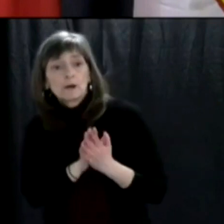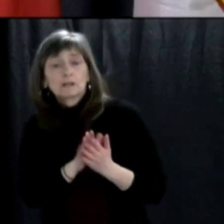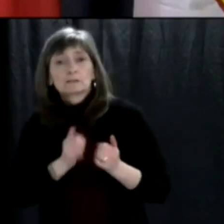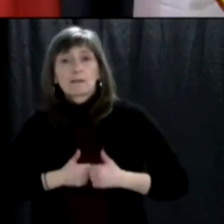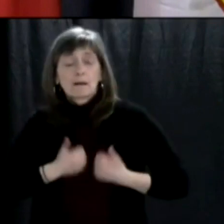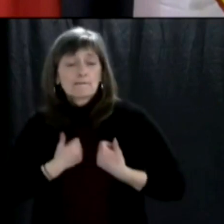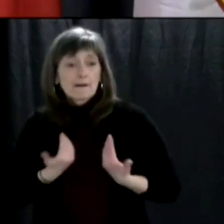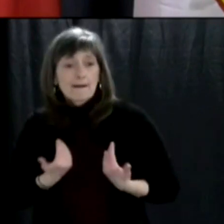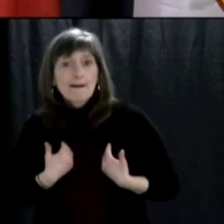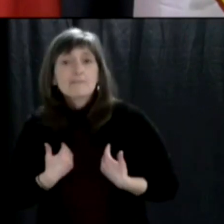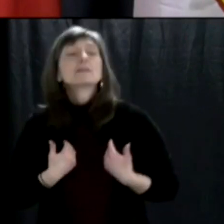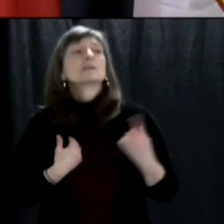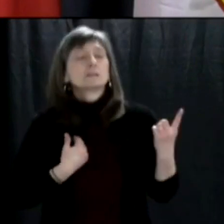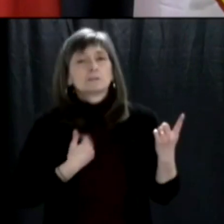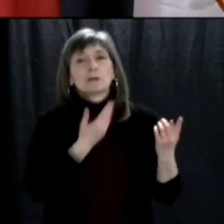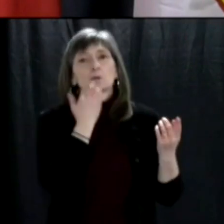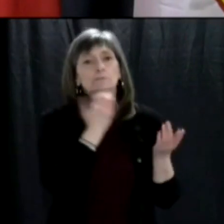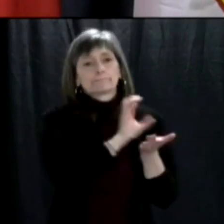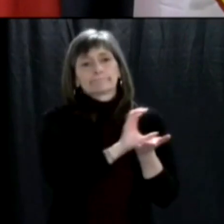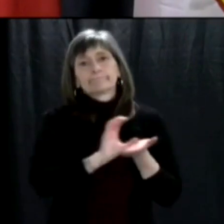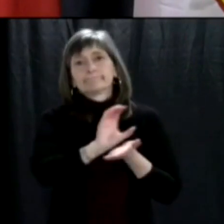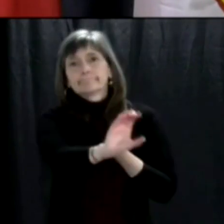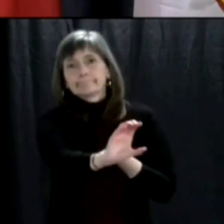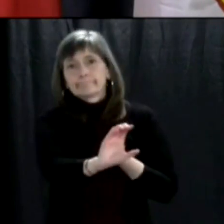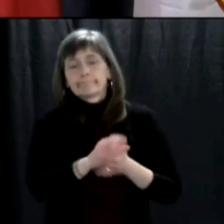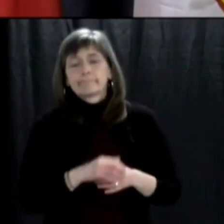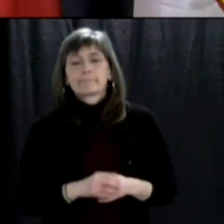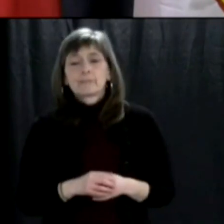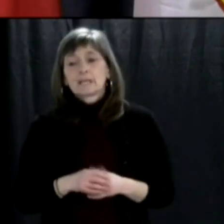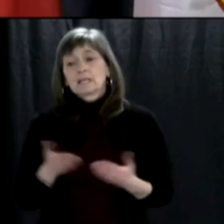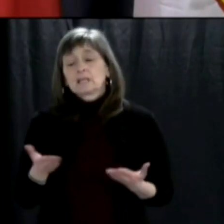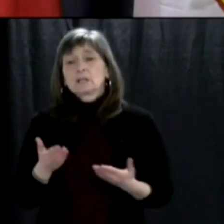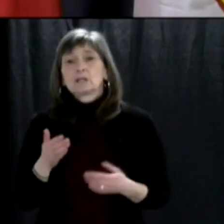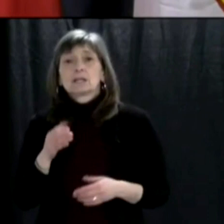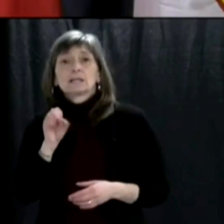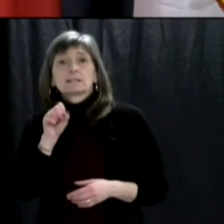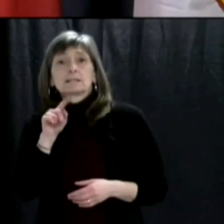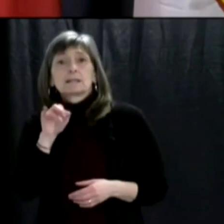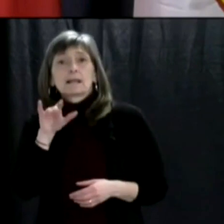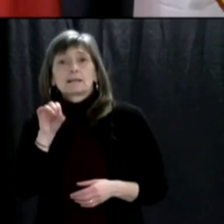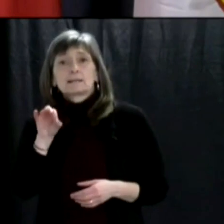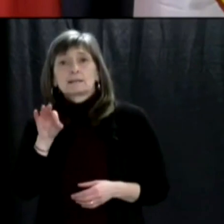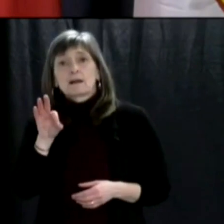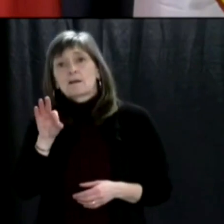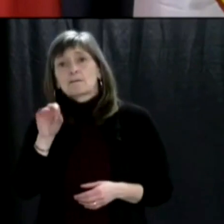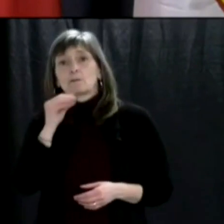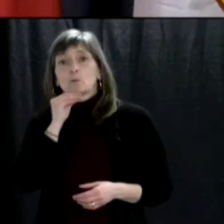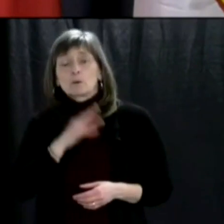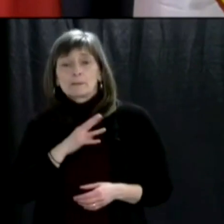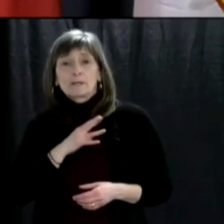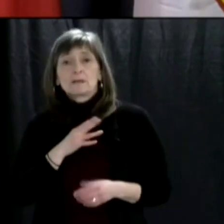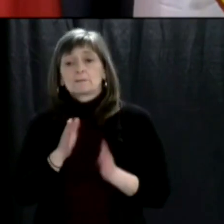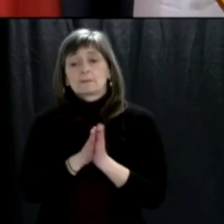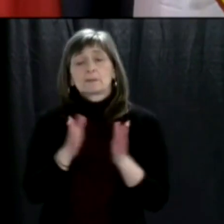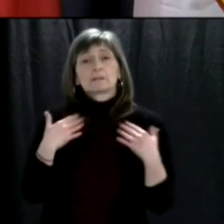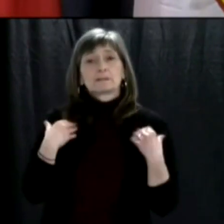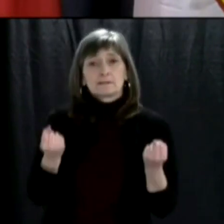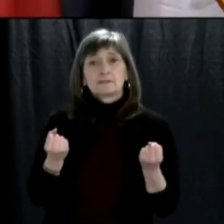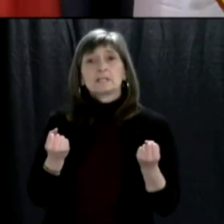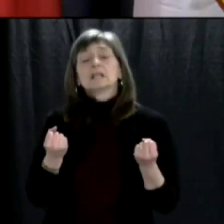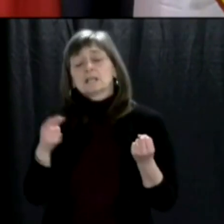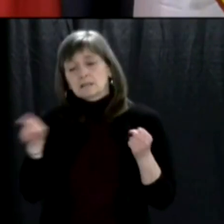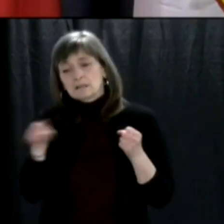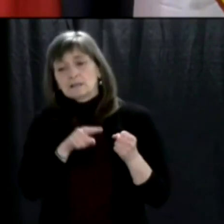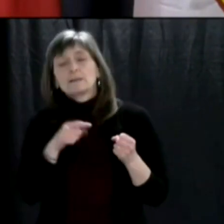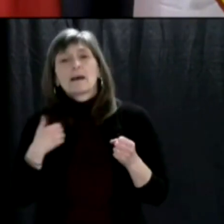violence. Our own Office of the Status of Women and Justice and Public Safety is working with their federal counterparts to